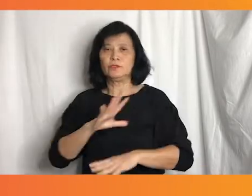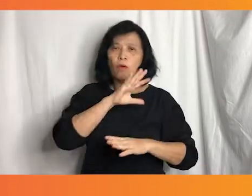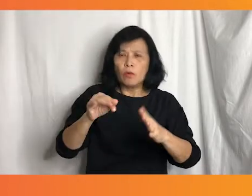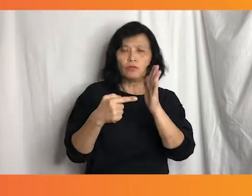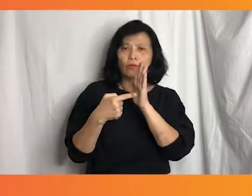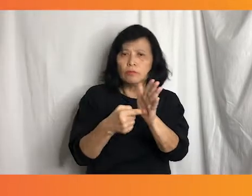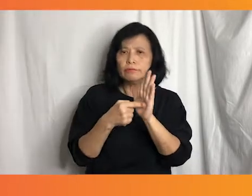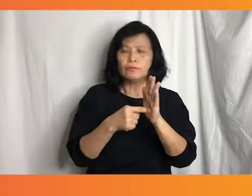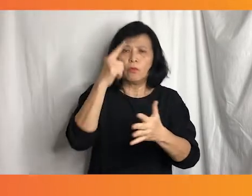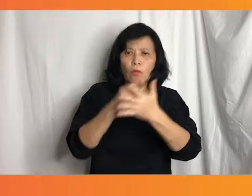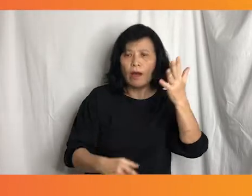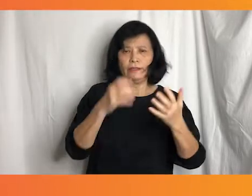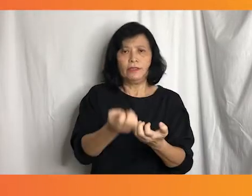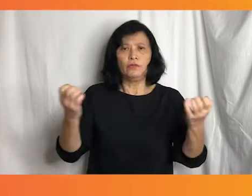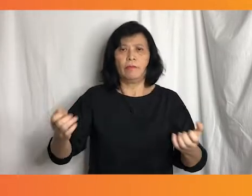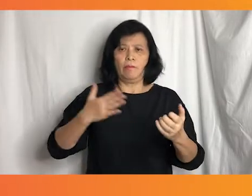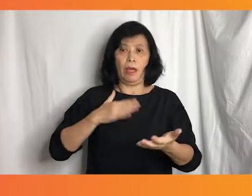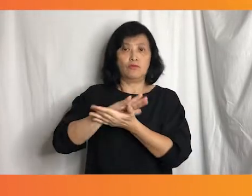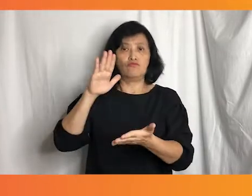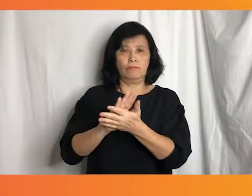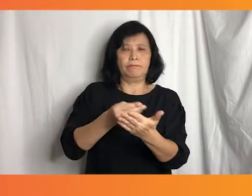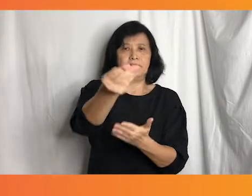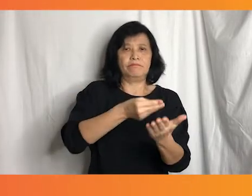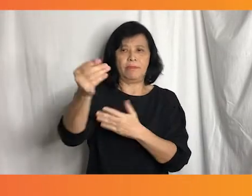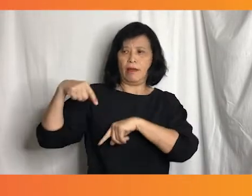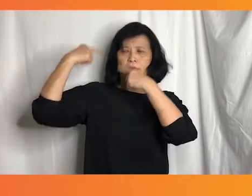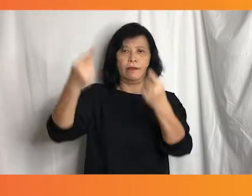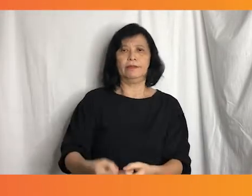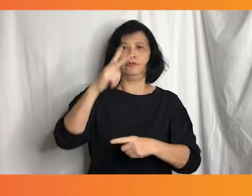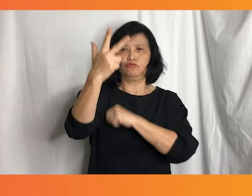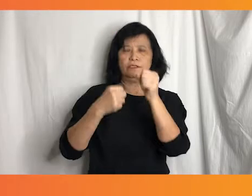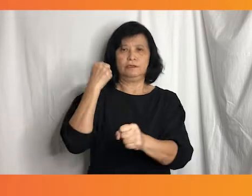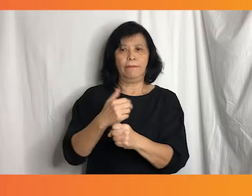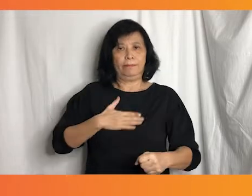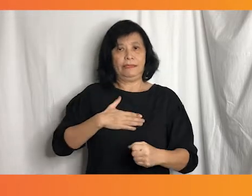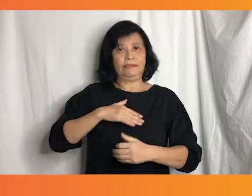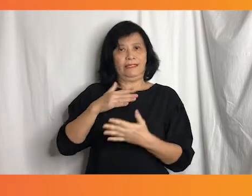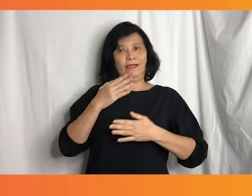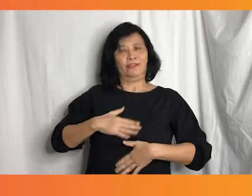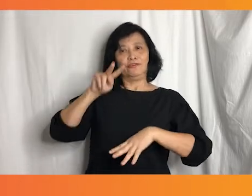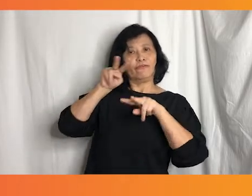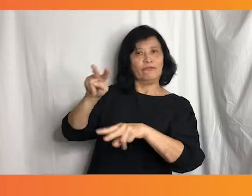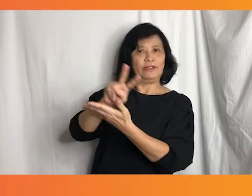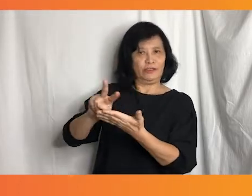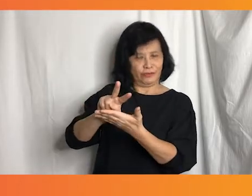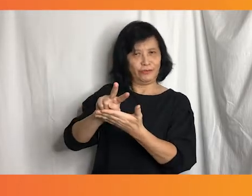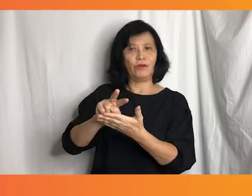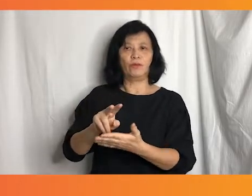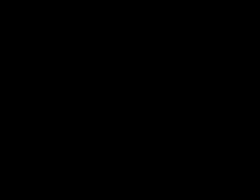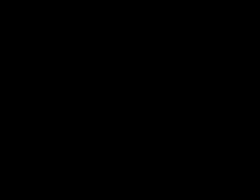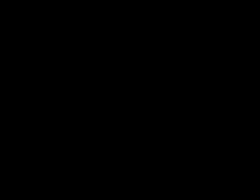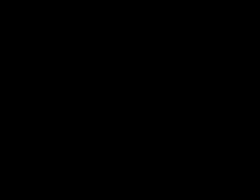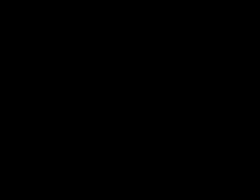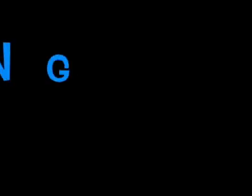that my school has purchased the past 3 years. Please enjoy a short video of my students playing sitting volleyball.